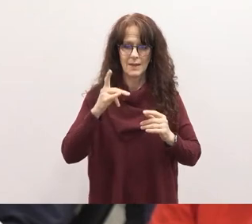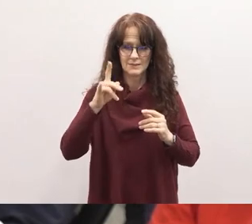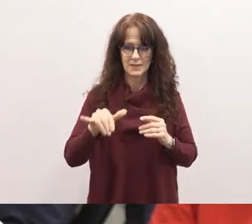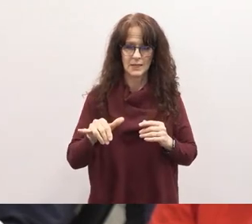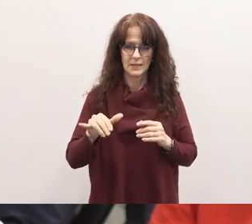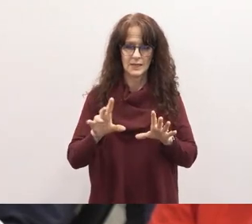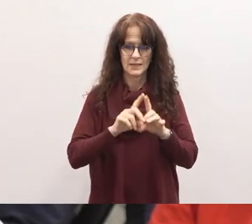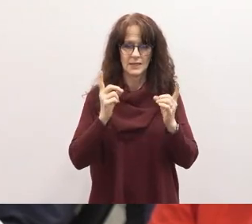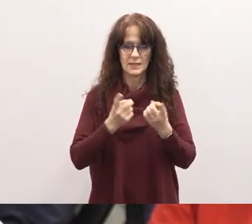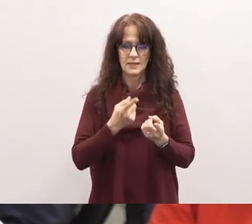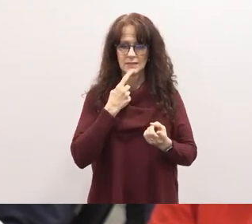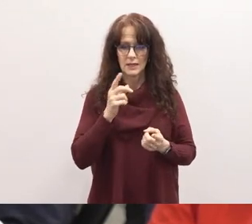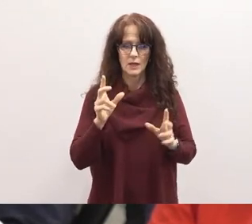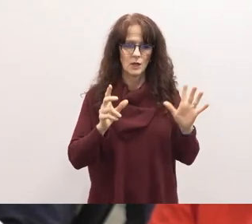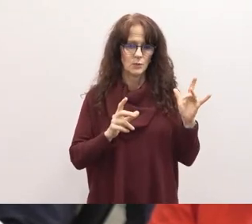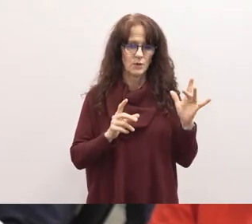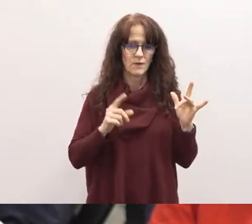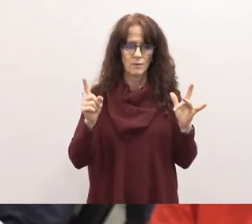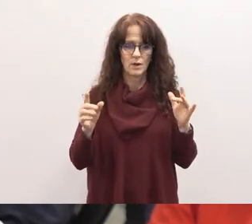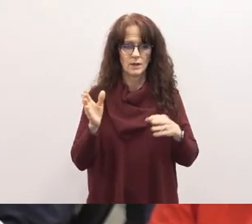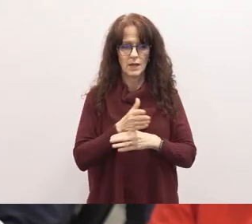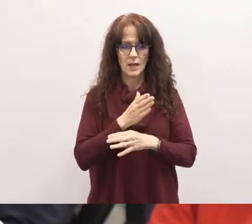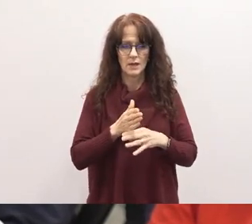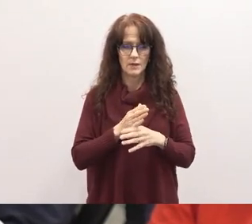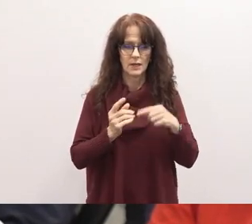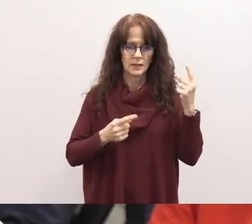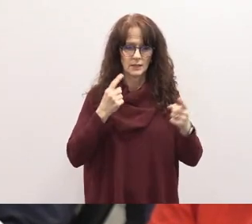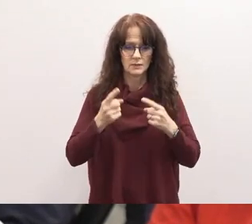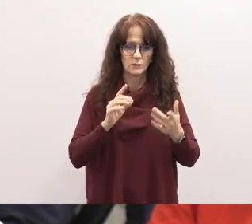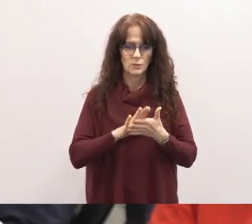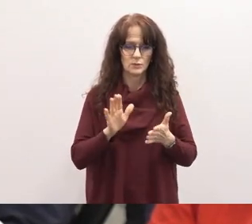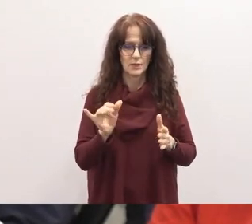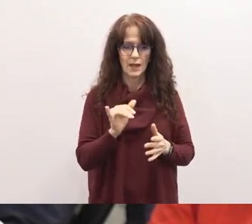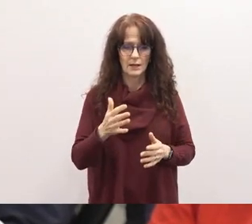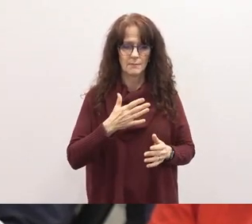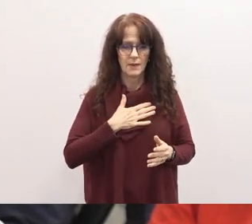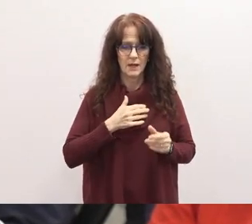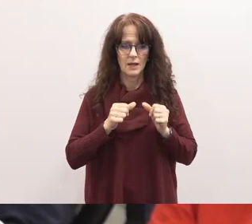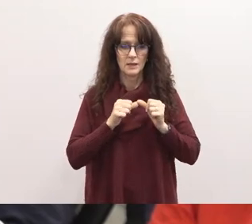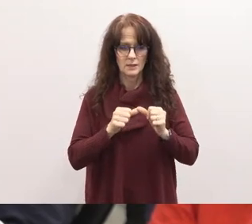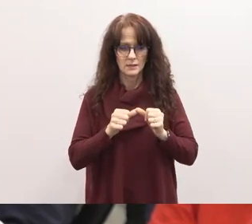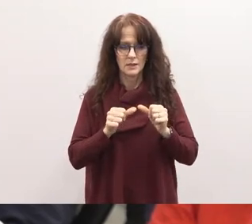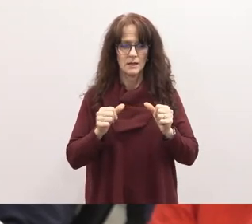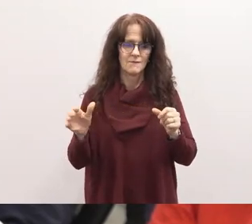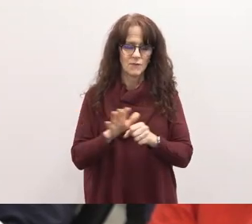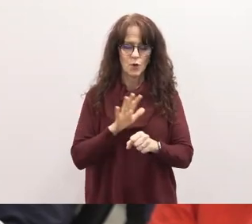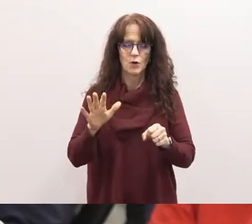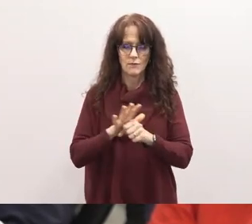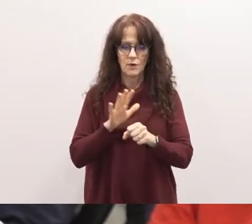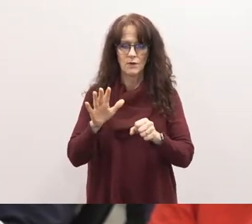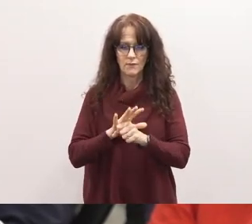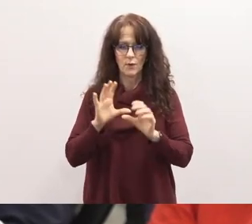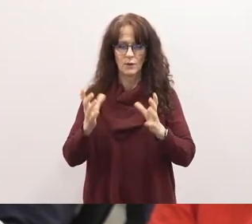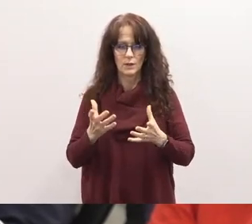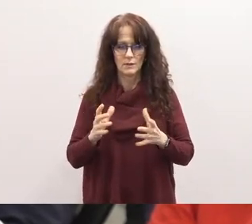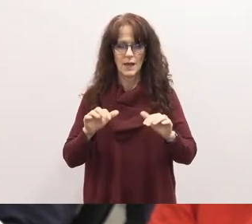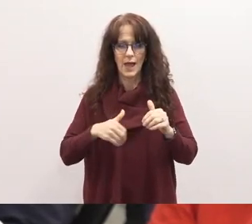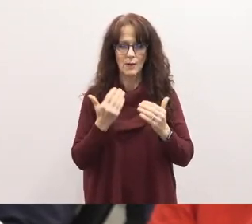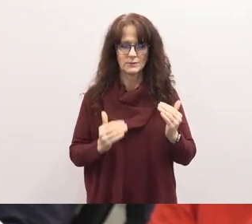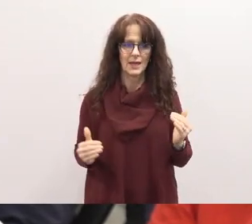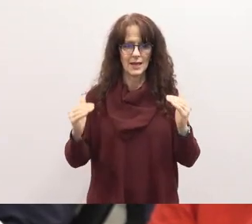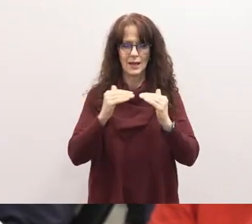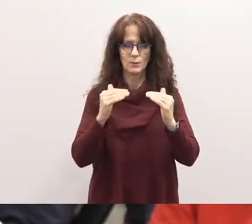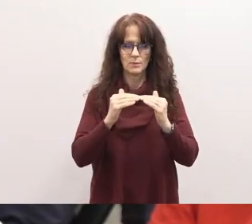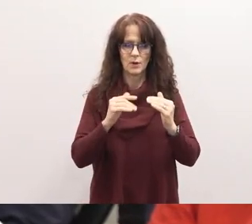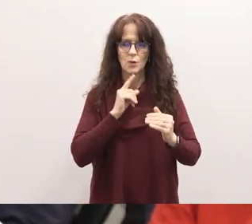district states it has a 25-to-1 average, it fails to consider schools like mine who consistently have full classes. How is this equitable?